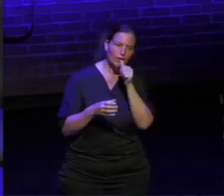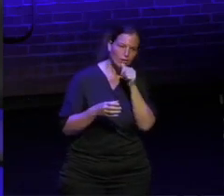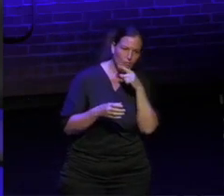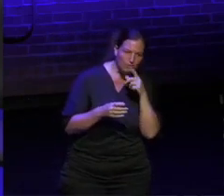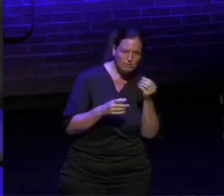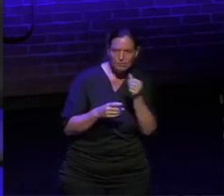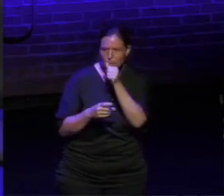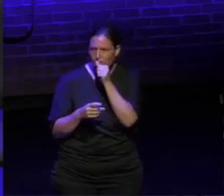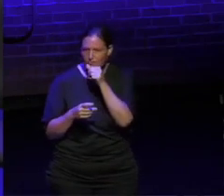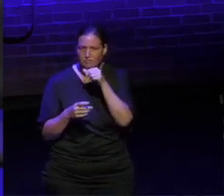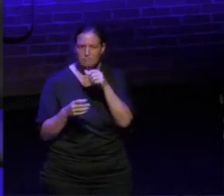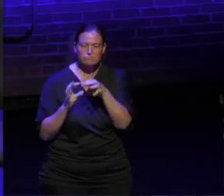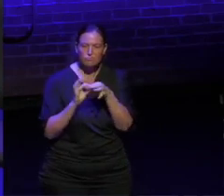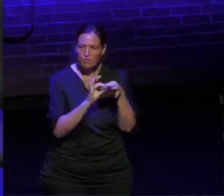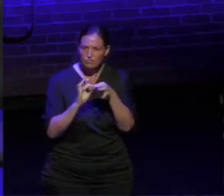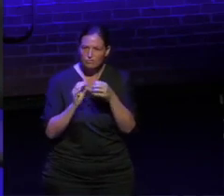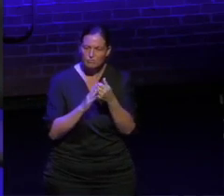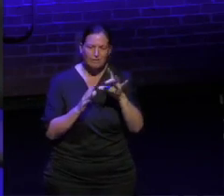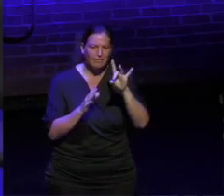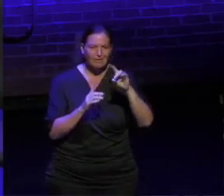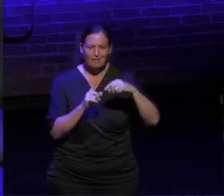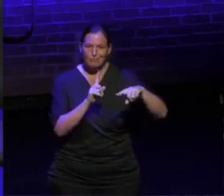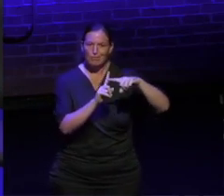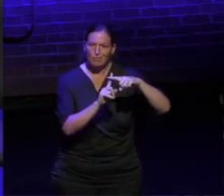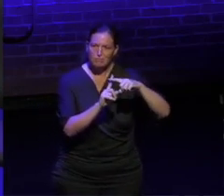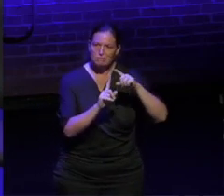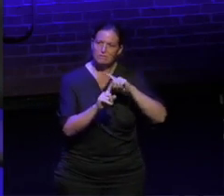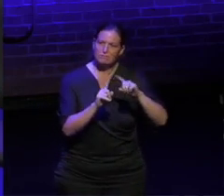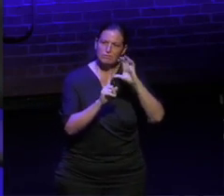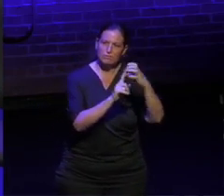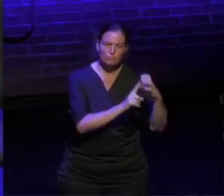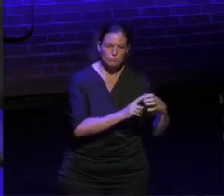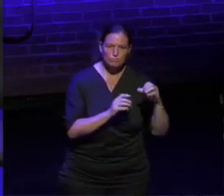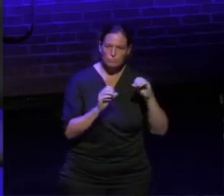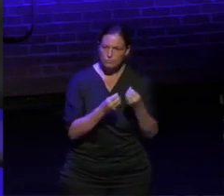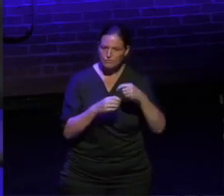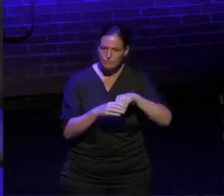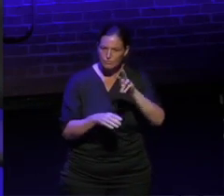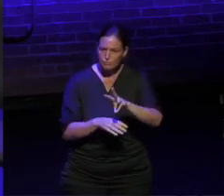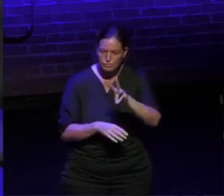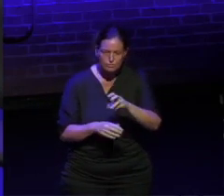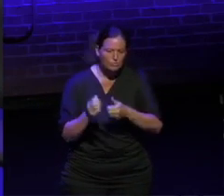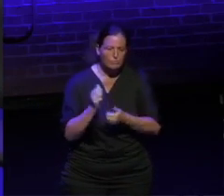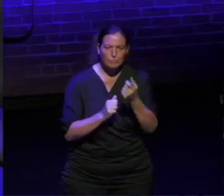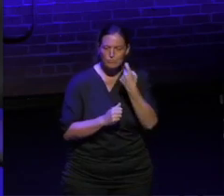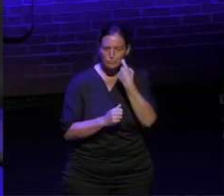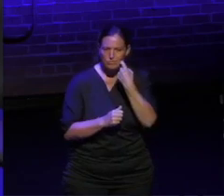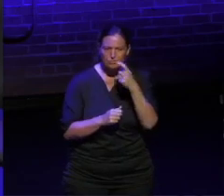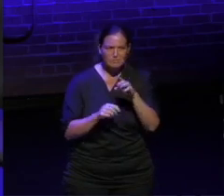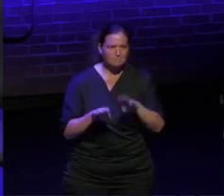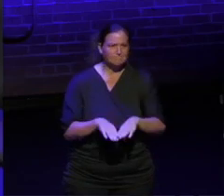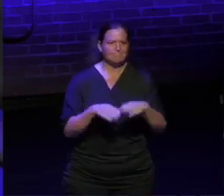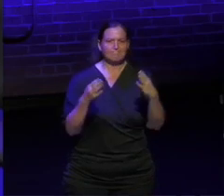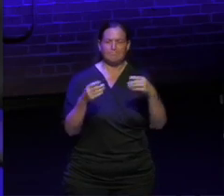between the City of Worcester and the 80-plus cultural organizations in the region. Most recently, the Cultural Coalition opened